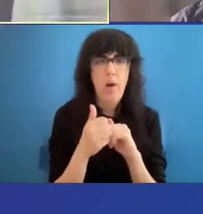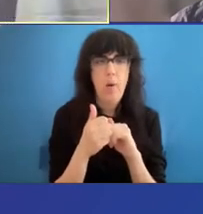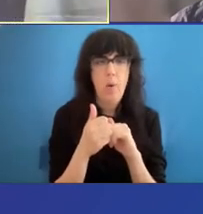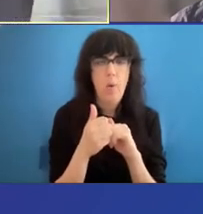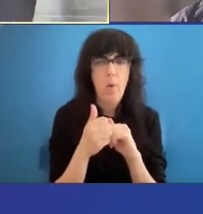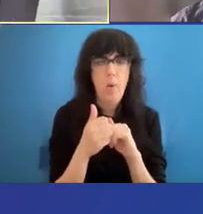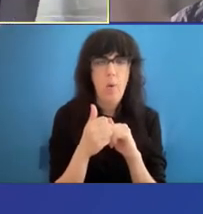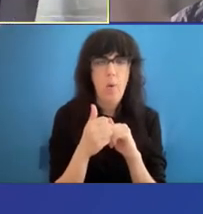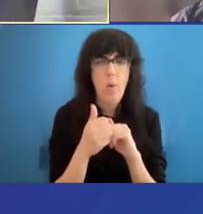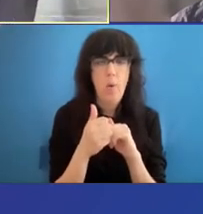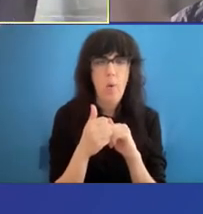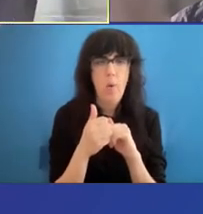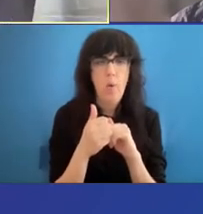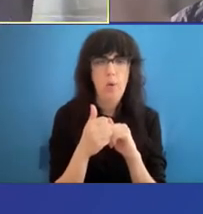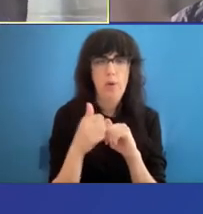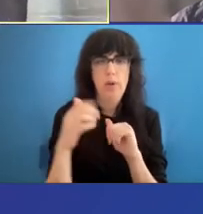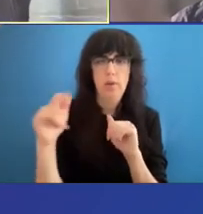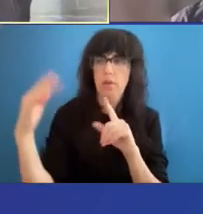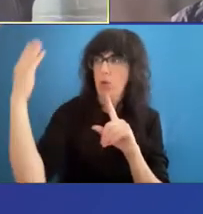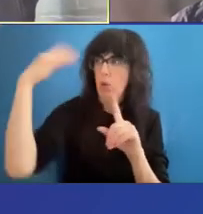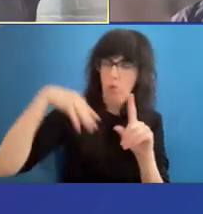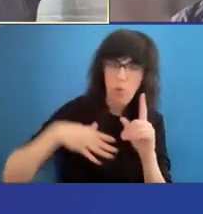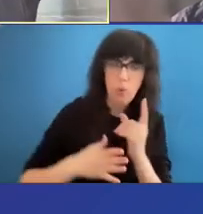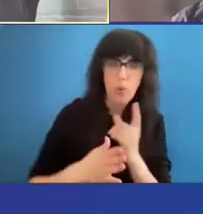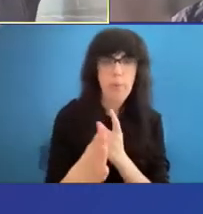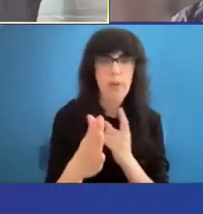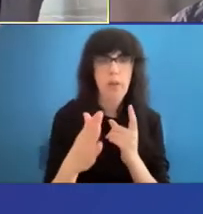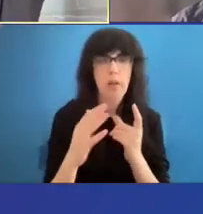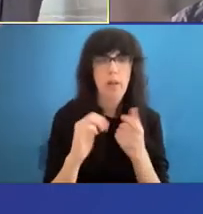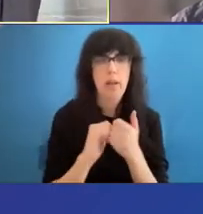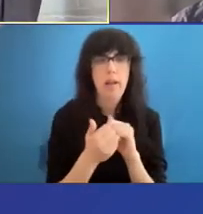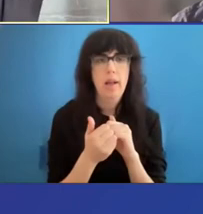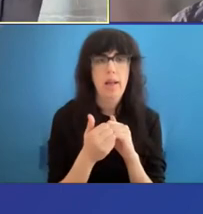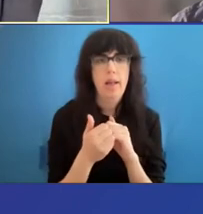How does it come through me? You know, how does it?